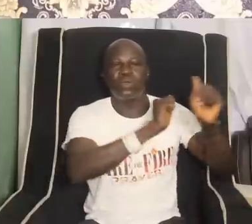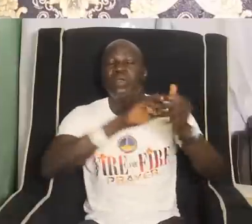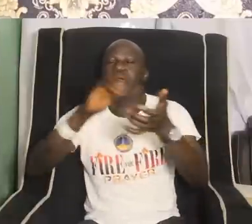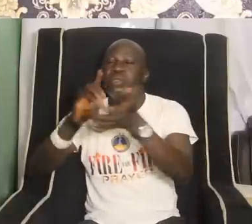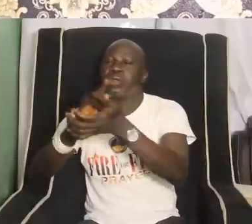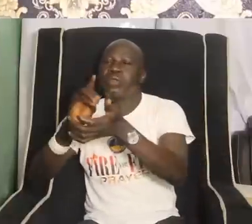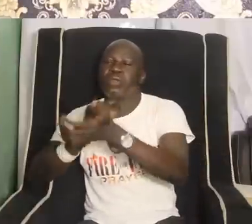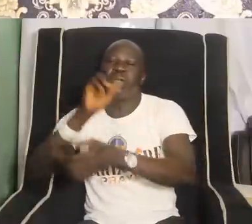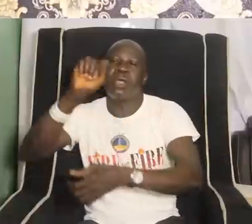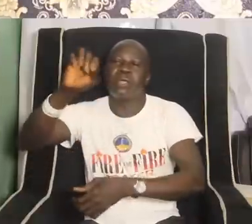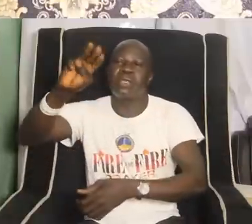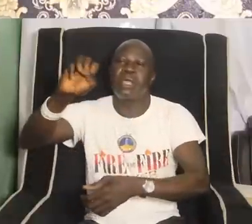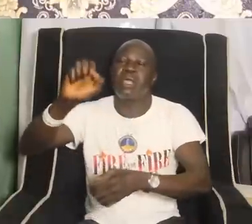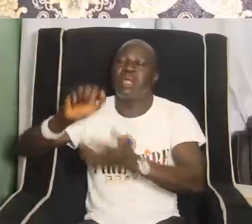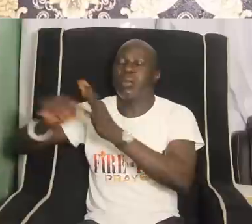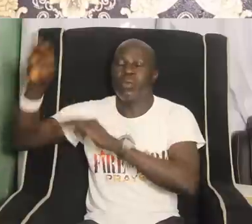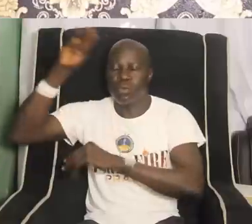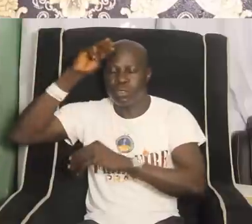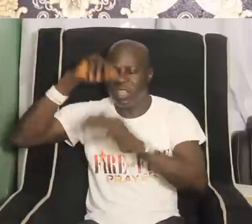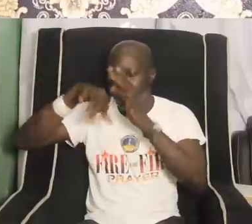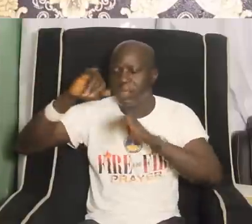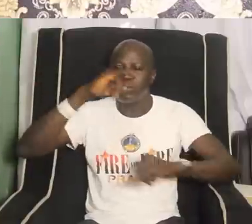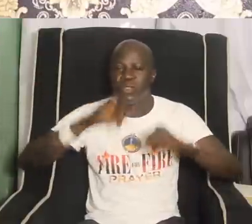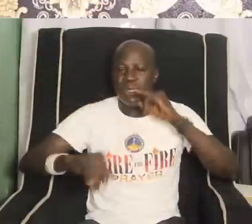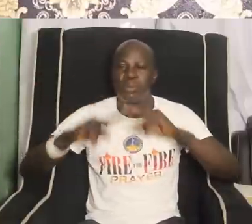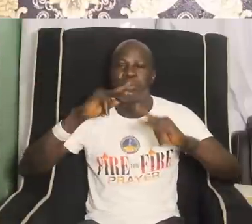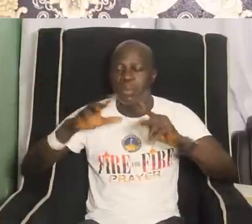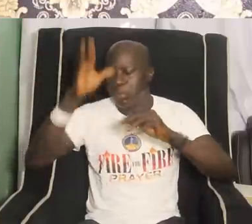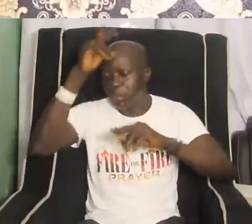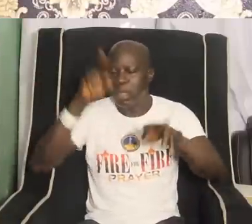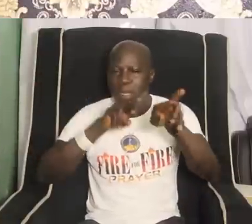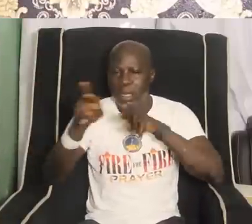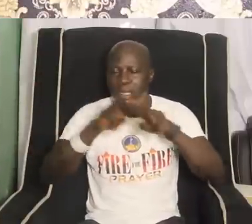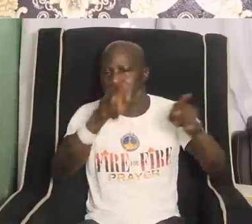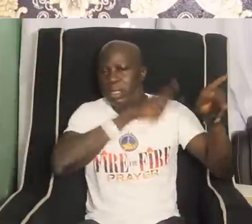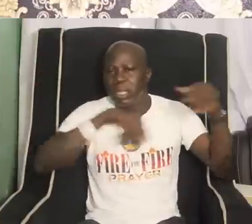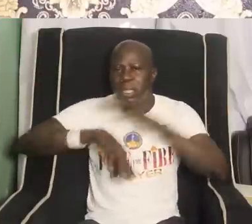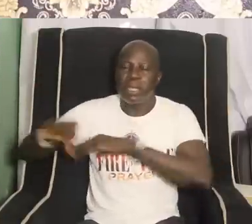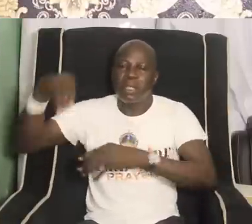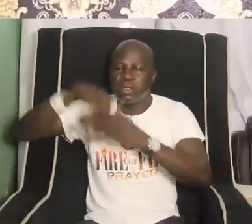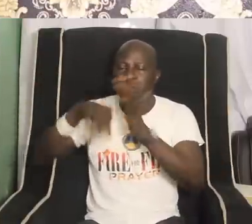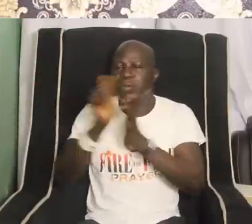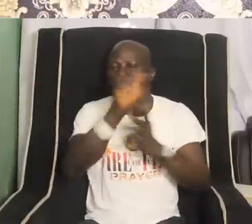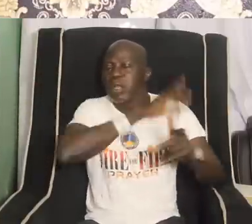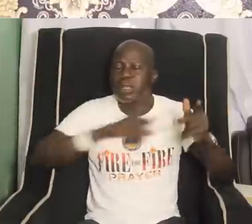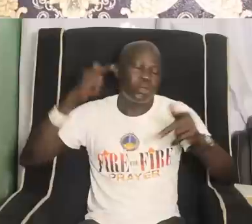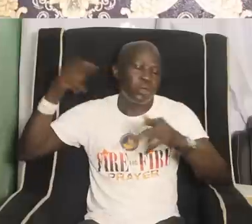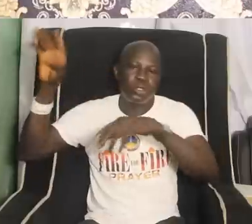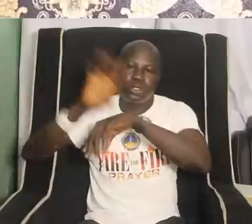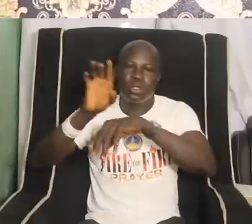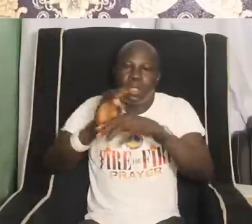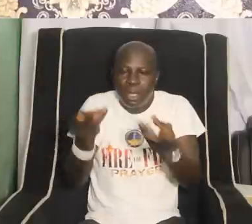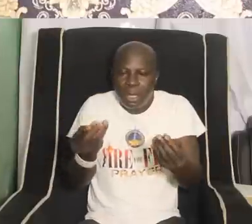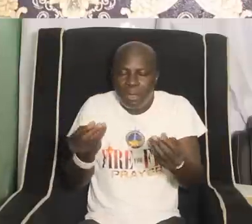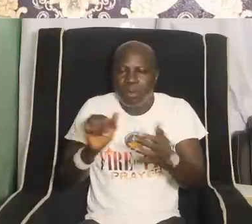apostle Dr SMO Mustafa JP BabaSebioba lati ijo Sirap Gregory Church